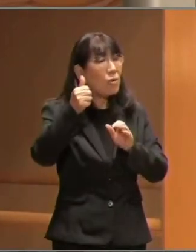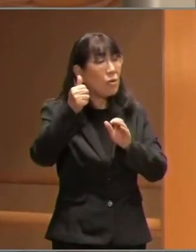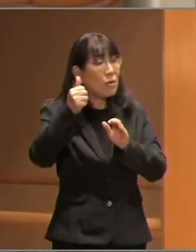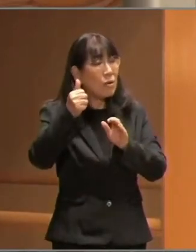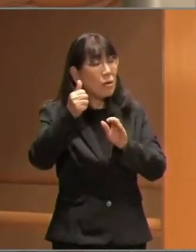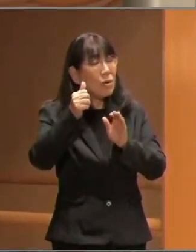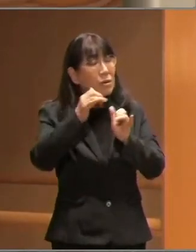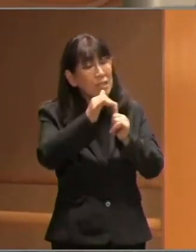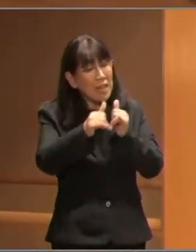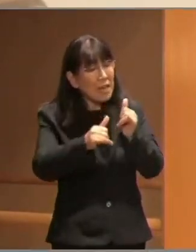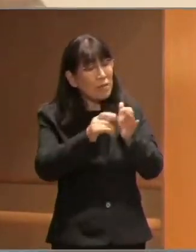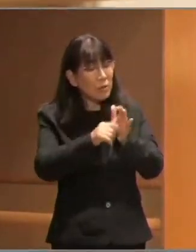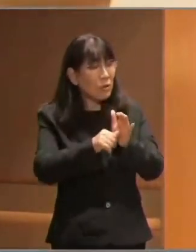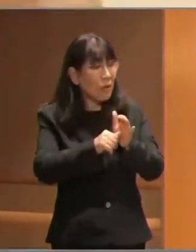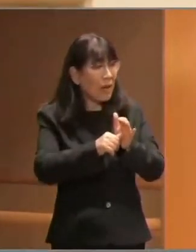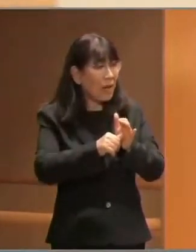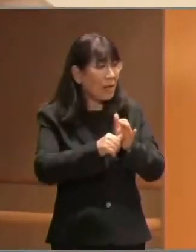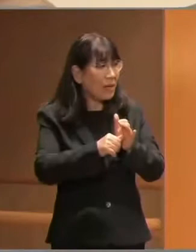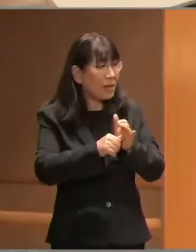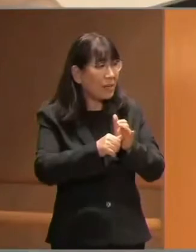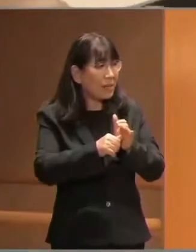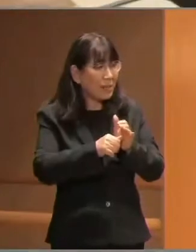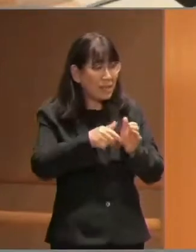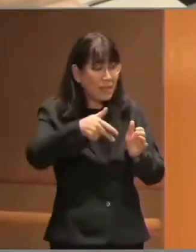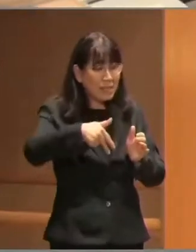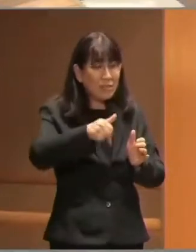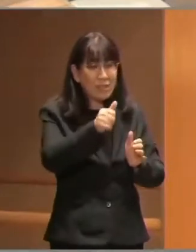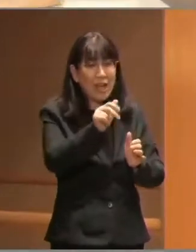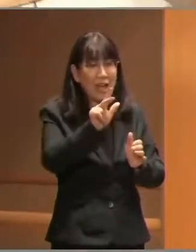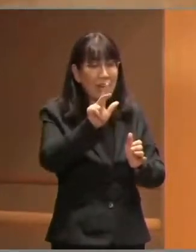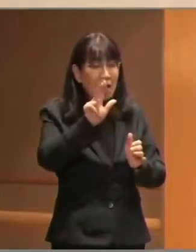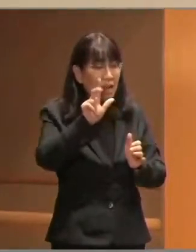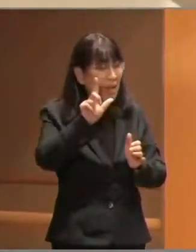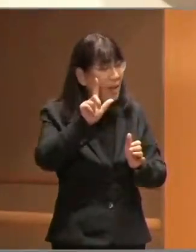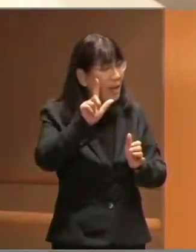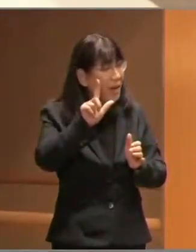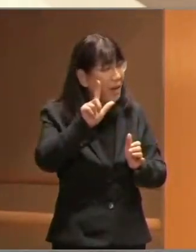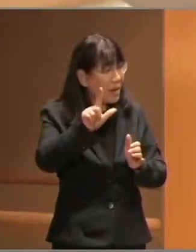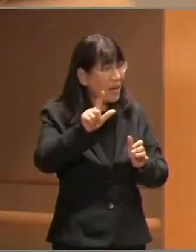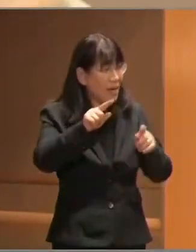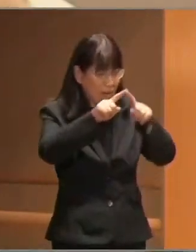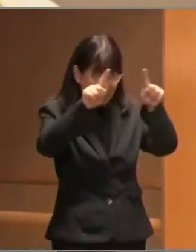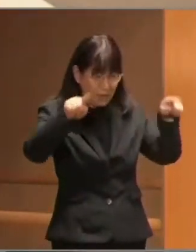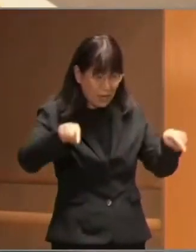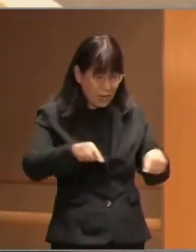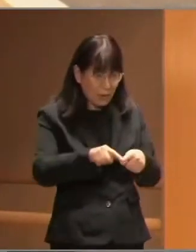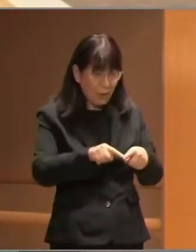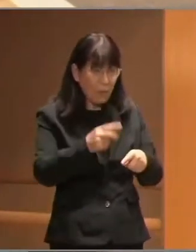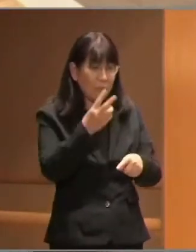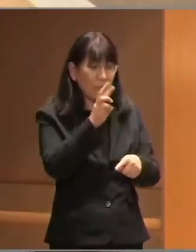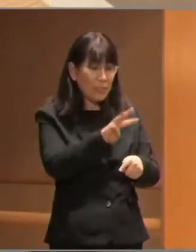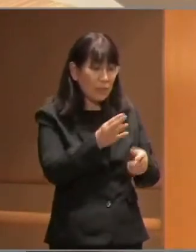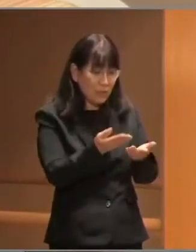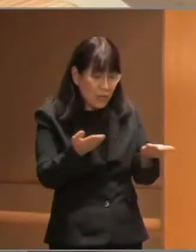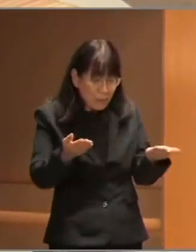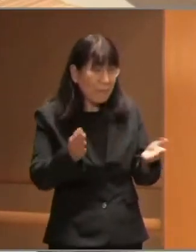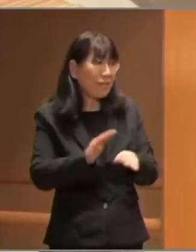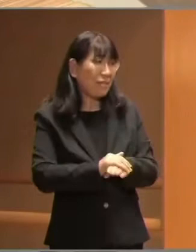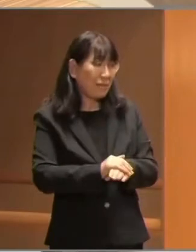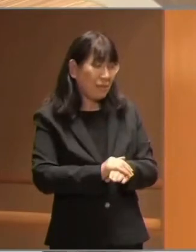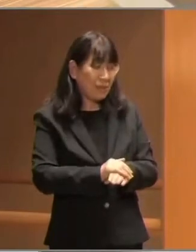my father's generation, we were using these screens, and I will show you 3 different